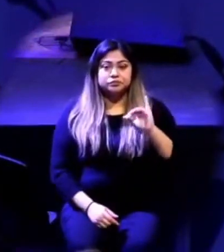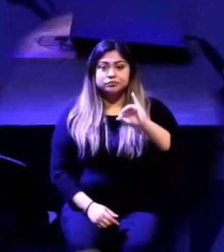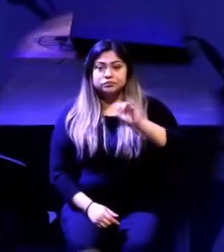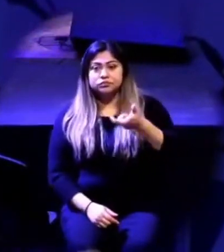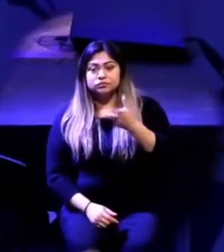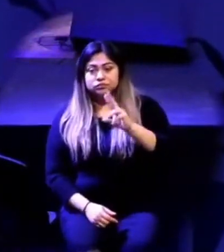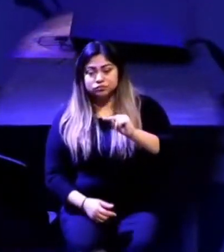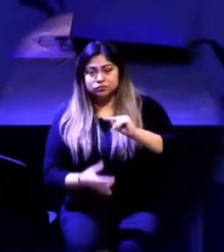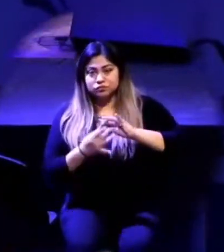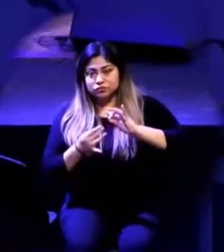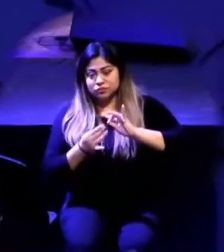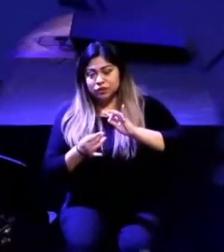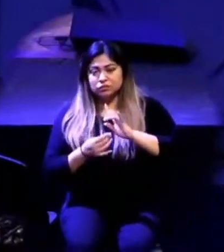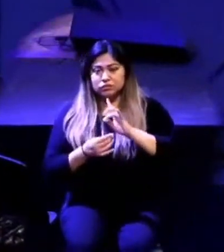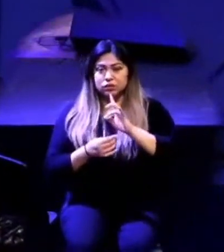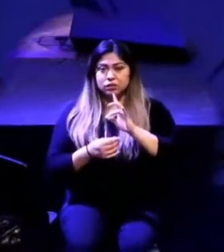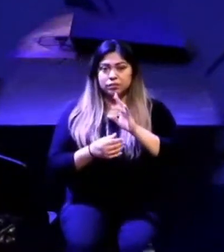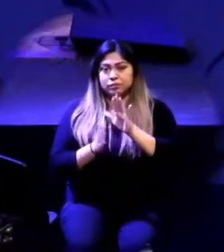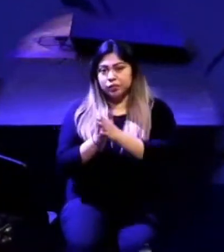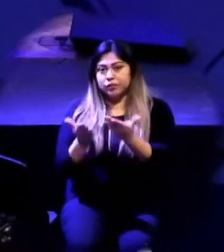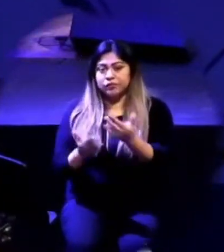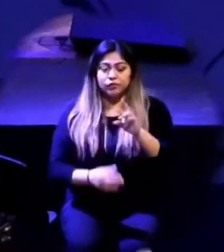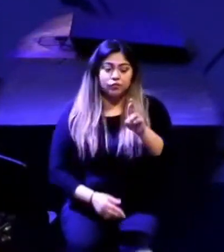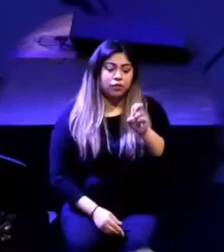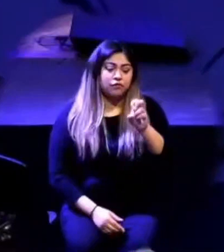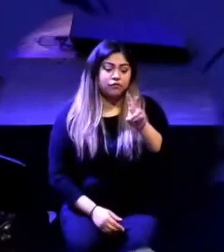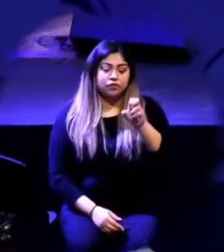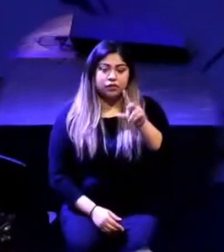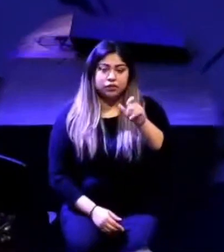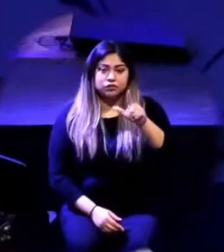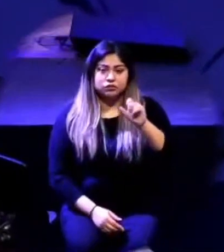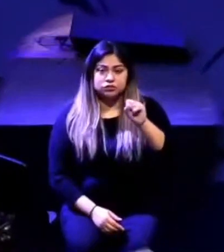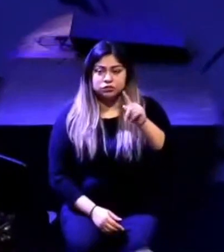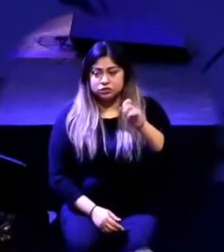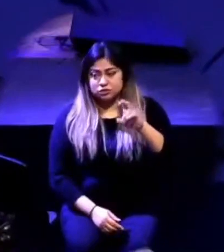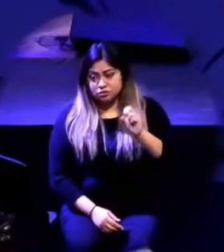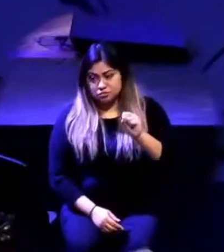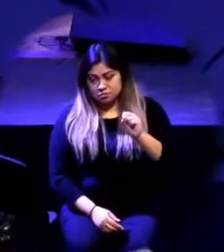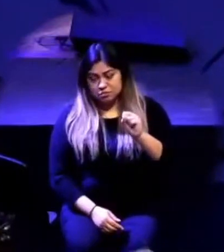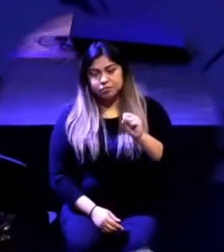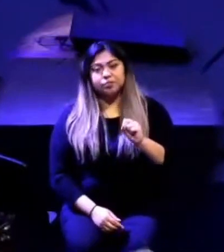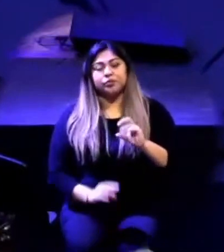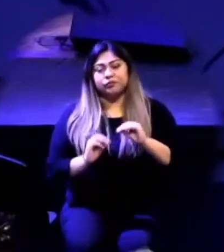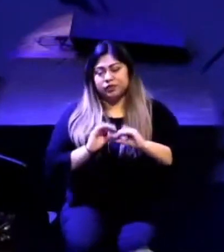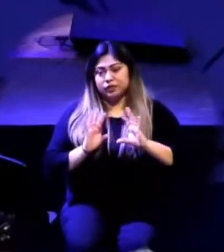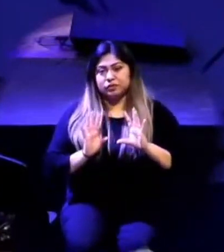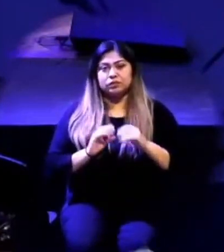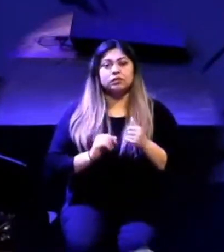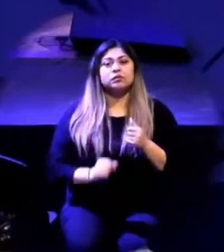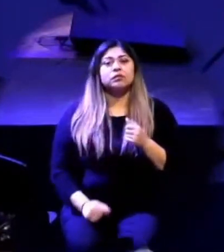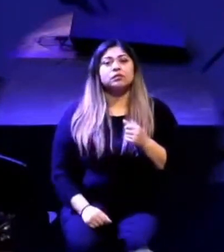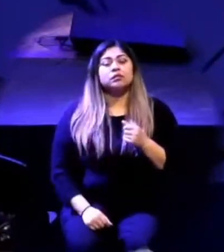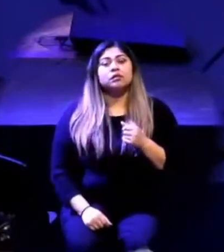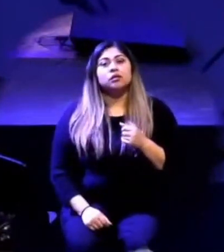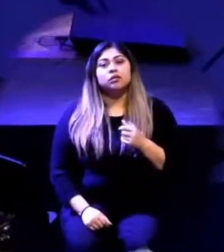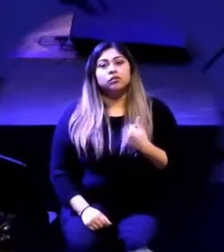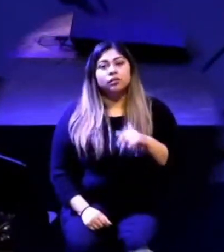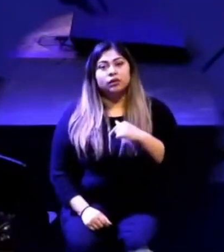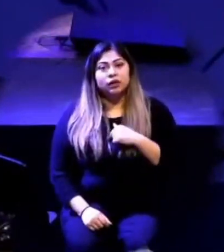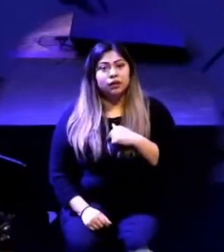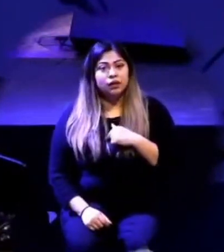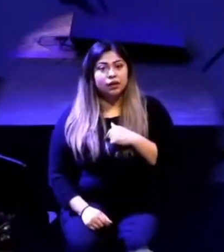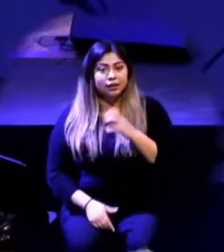book of Revelation. That he's talking about the great day of the Lord, and that you know, we end our lives with